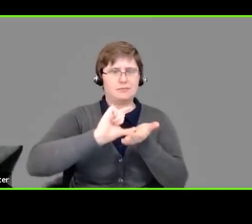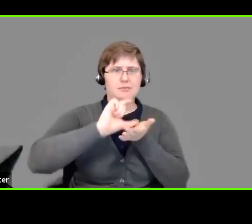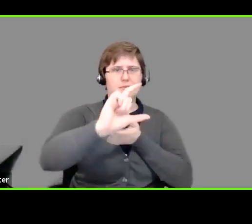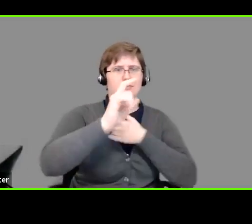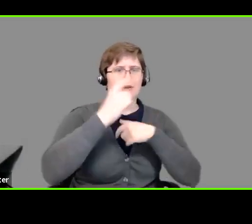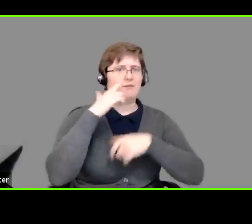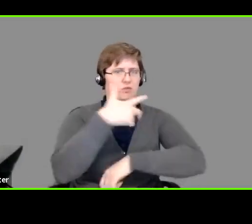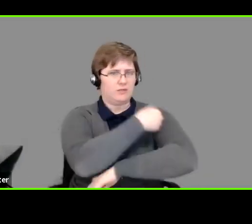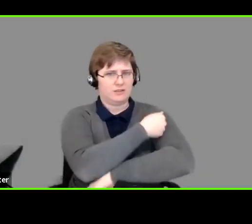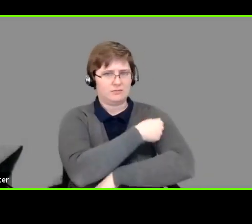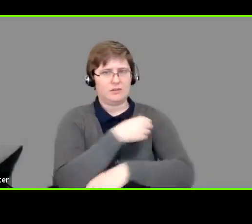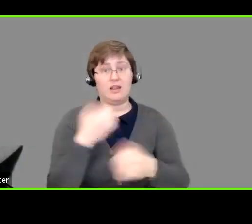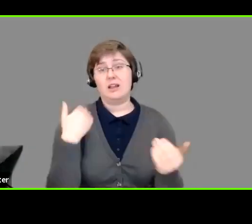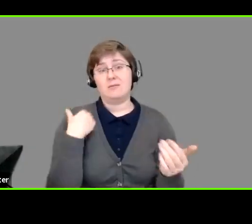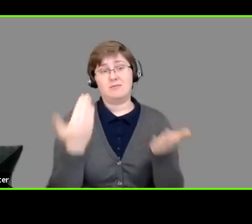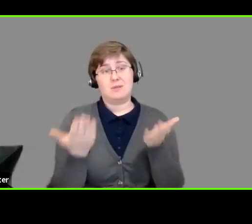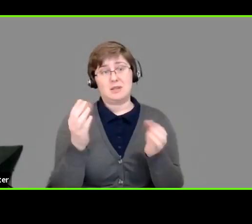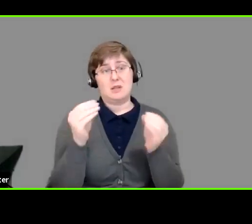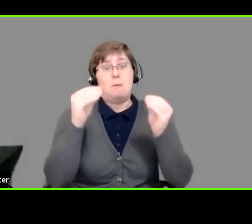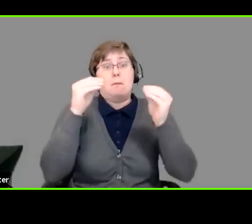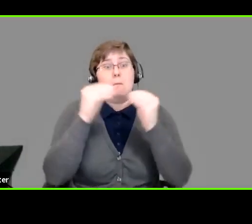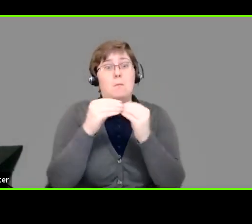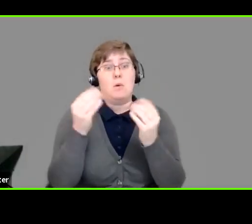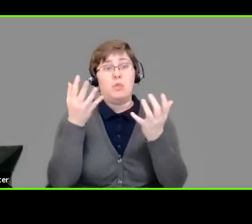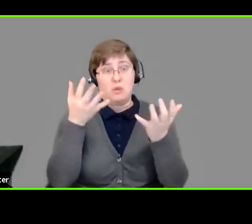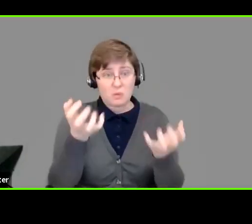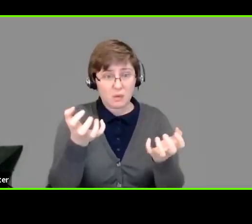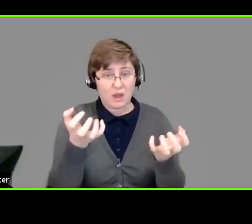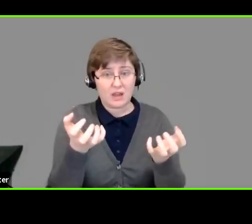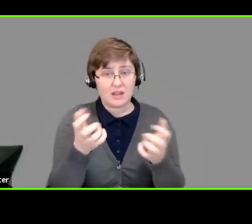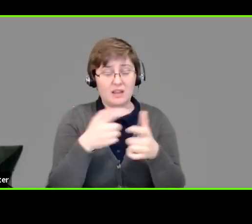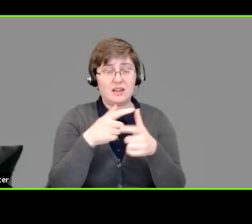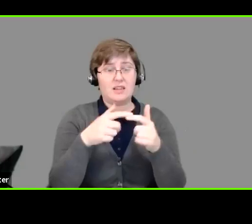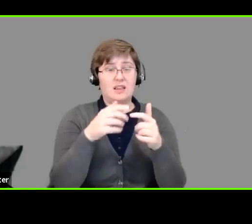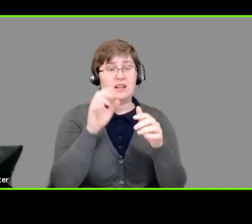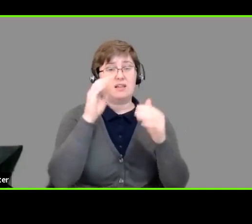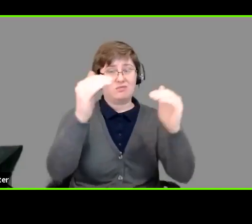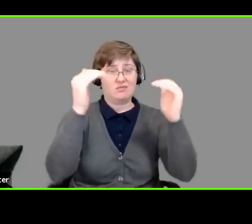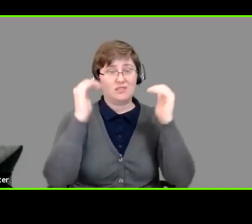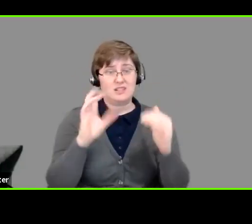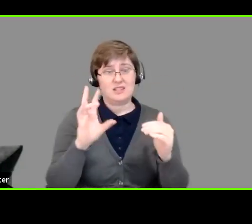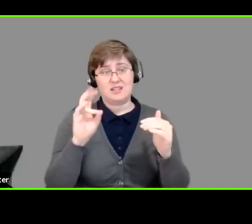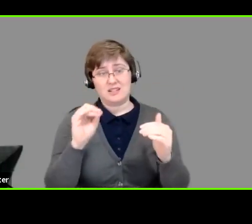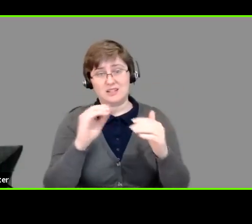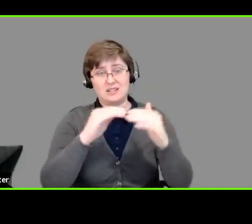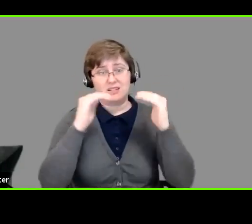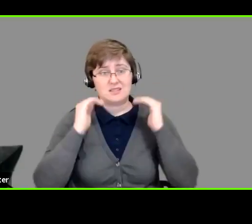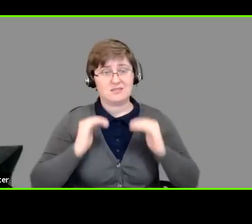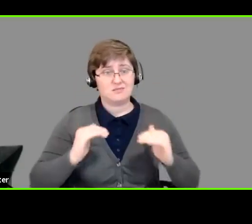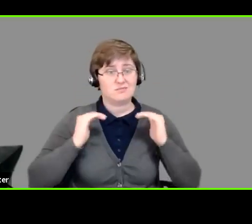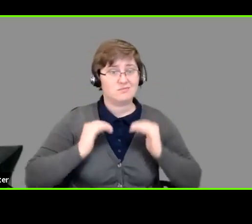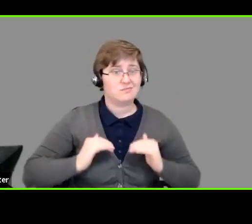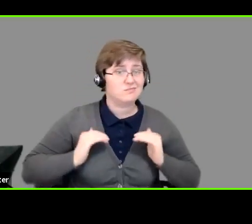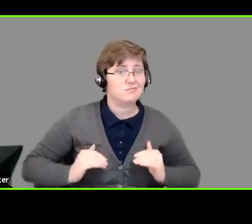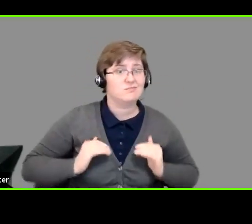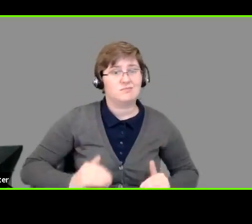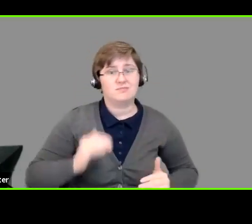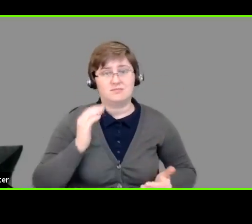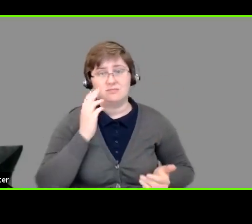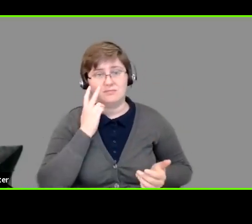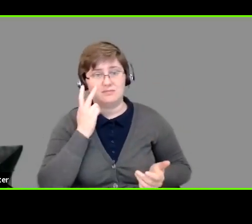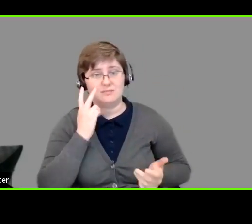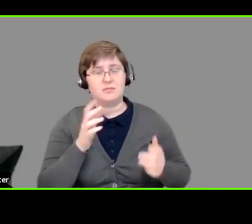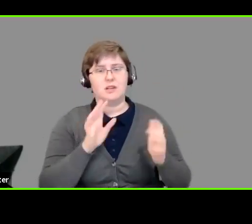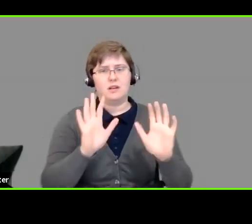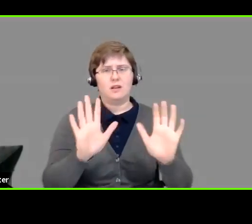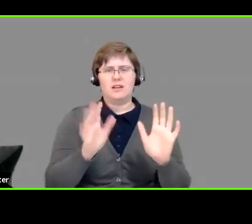You know, we probably have many more of those 80-year-olds who might want to get that, and then we're going to have to move into 70, and then keep on cascading down.